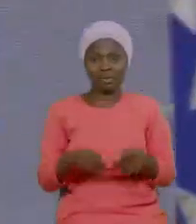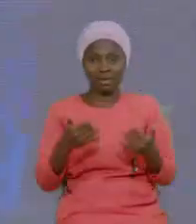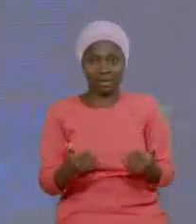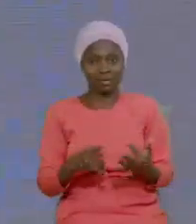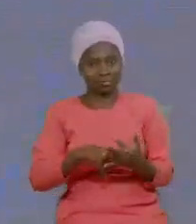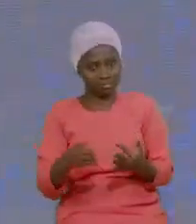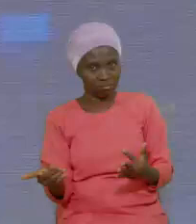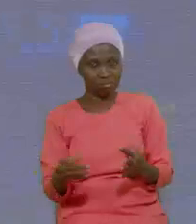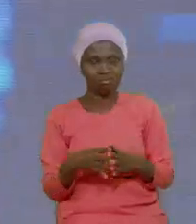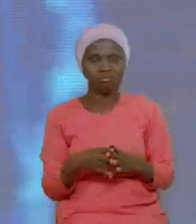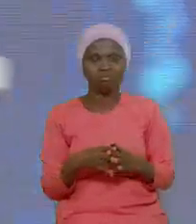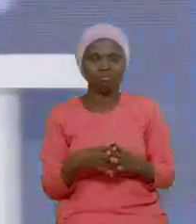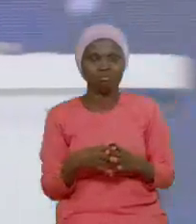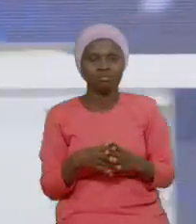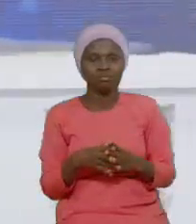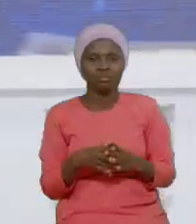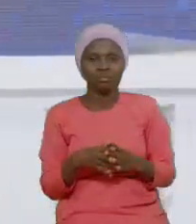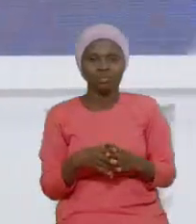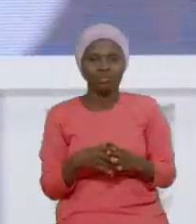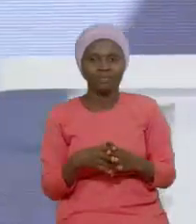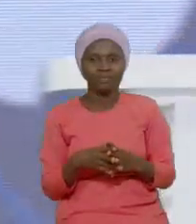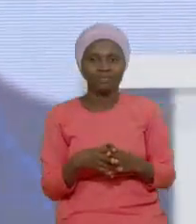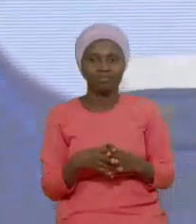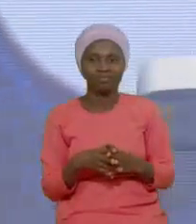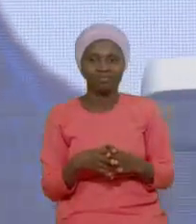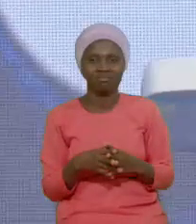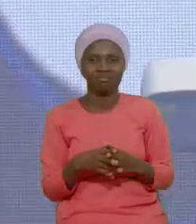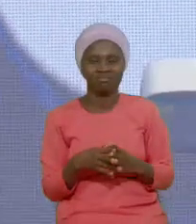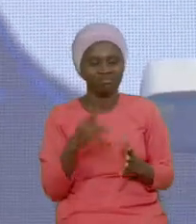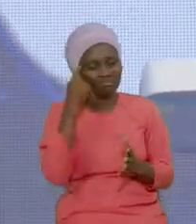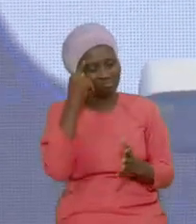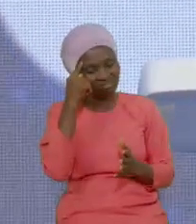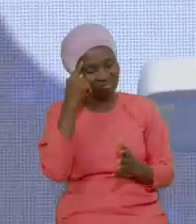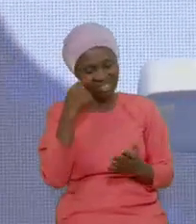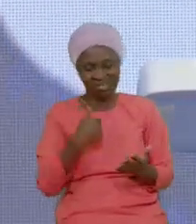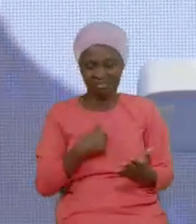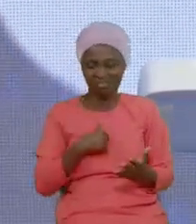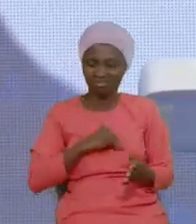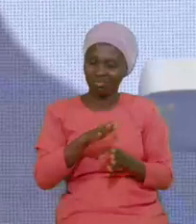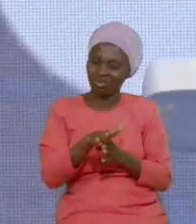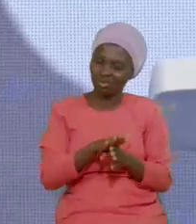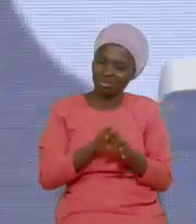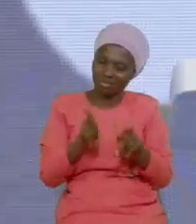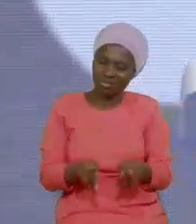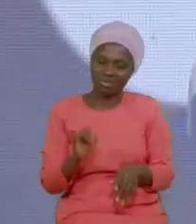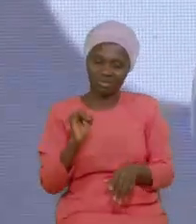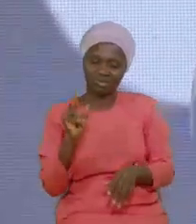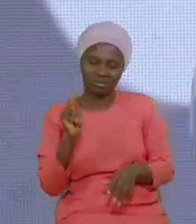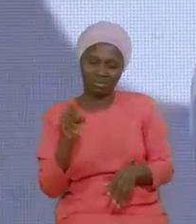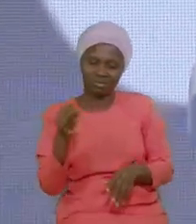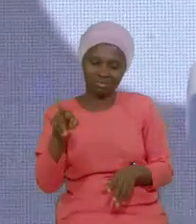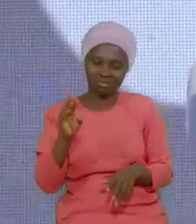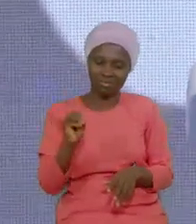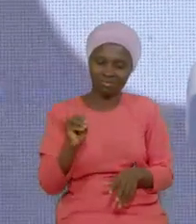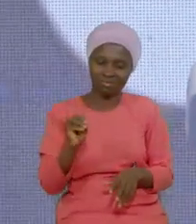gone. I am an introvert. I can't